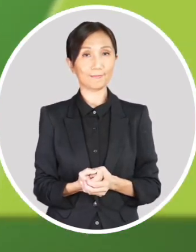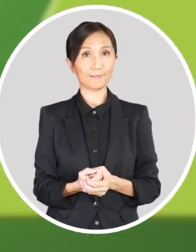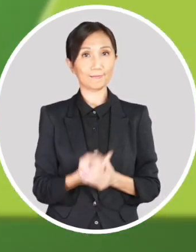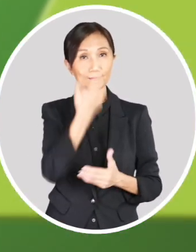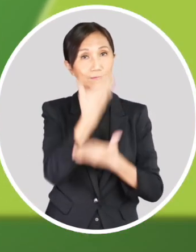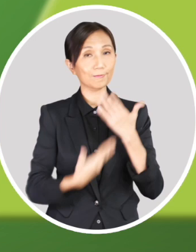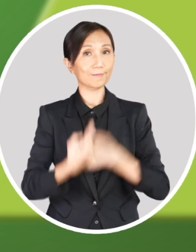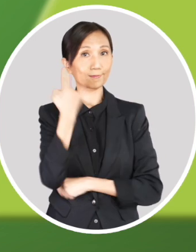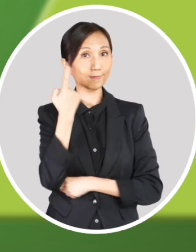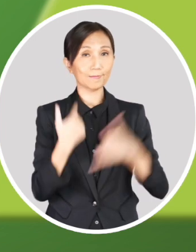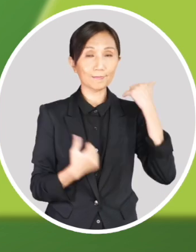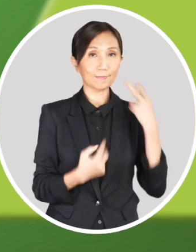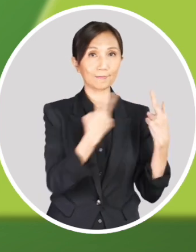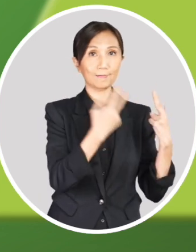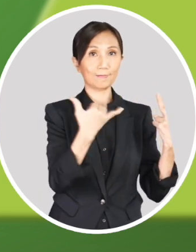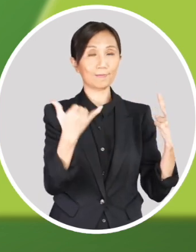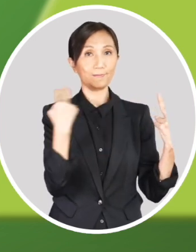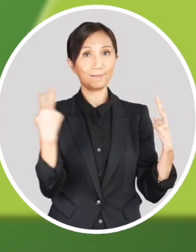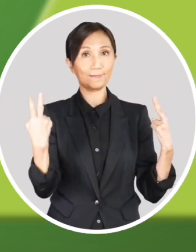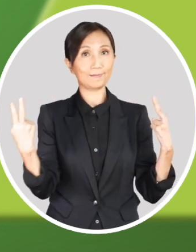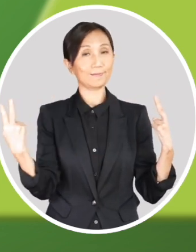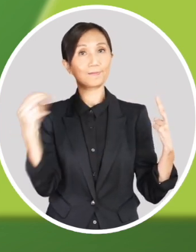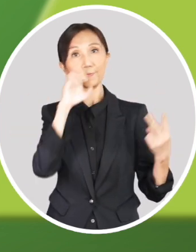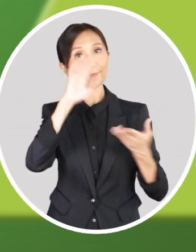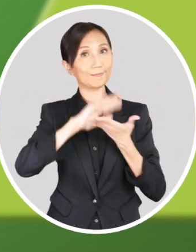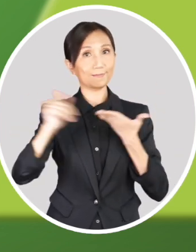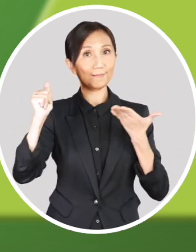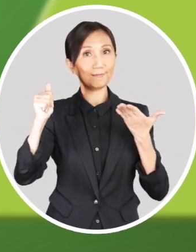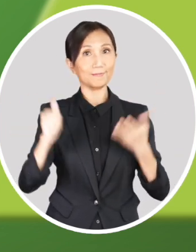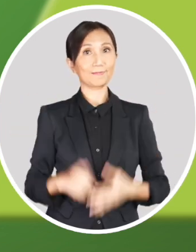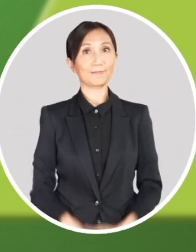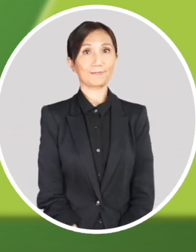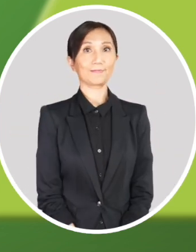Visit the JoyYou Card webpage or call 2266-2222 for details.